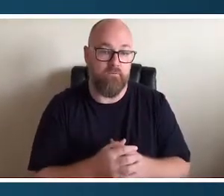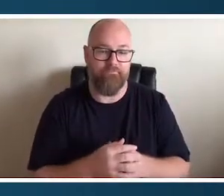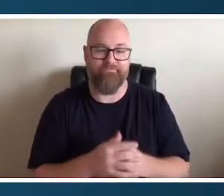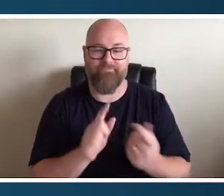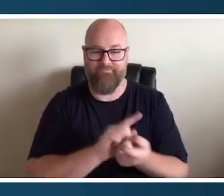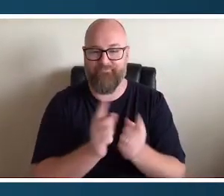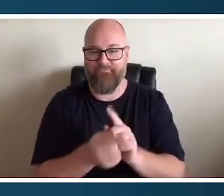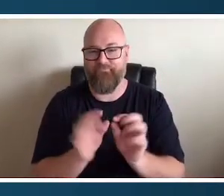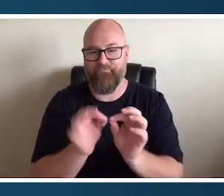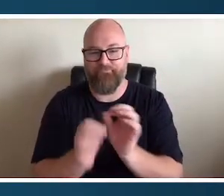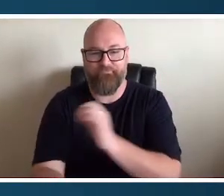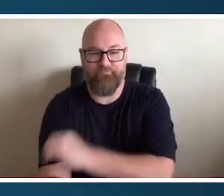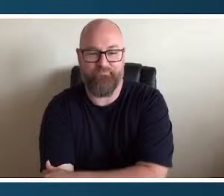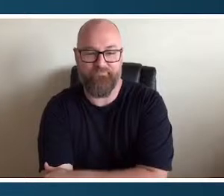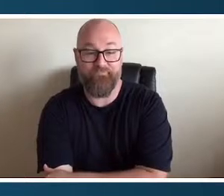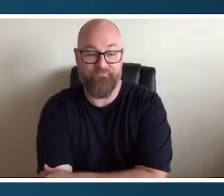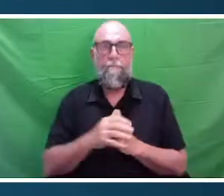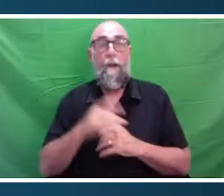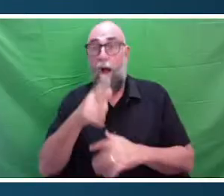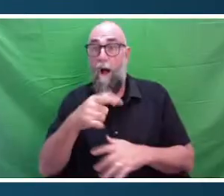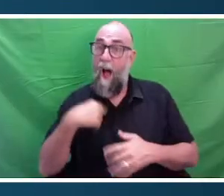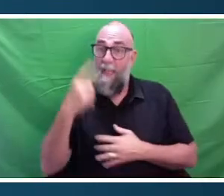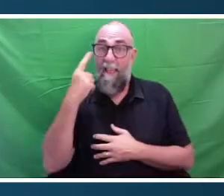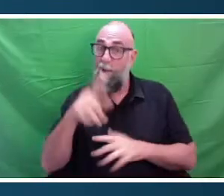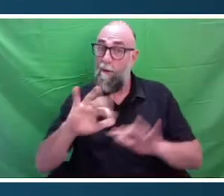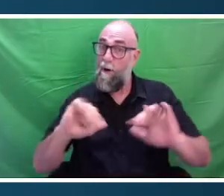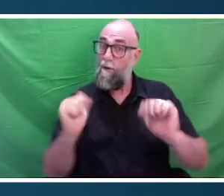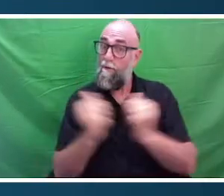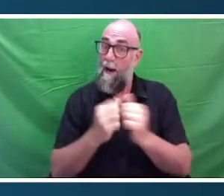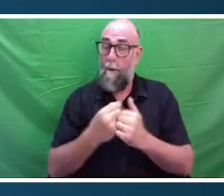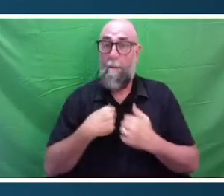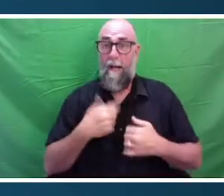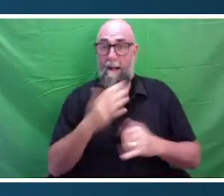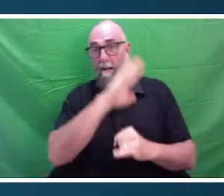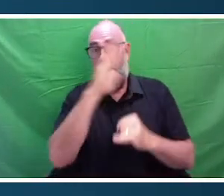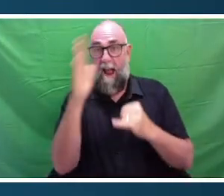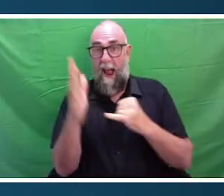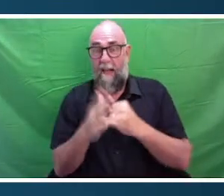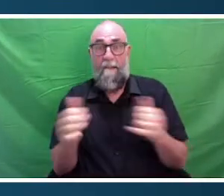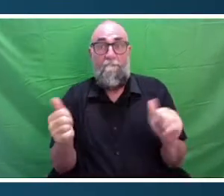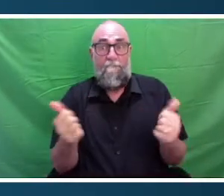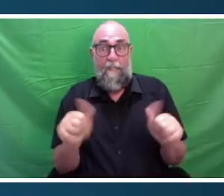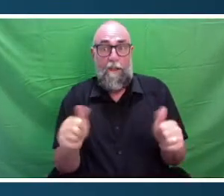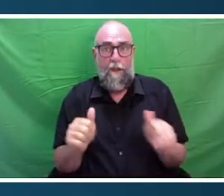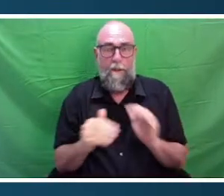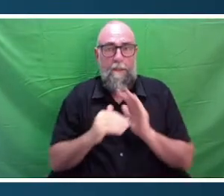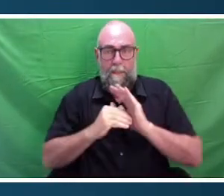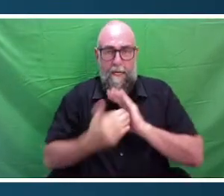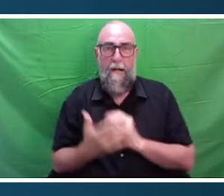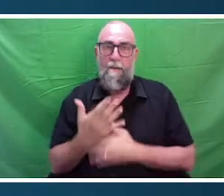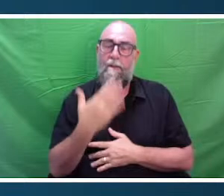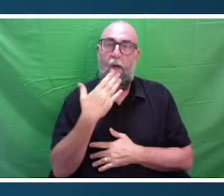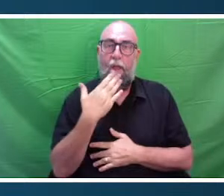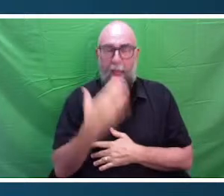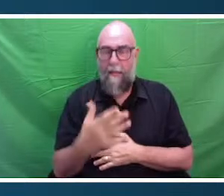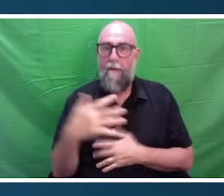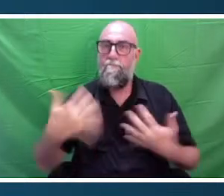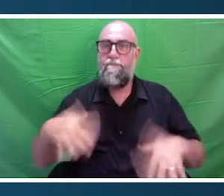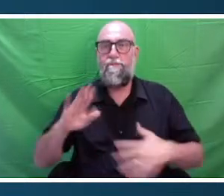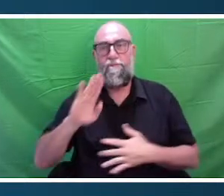I think you'll agree with me that that's a wonderful end to what was a wonderful Mitchell oration. Please give a round of applause to us.